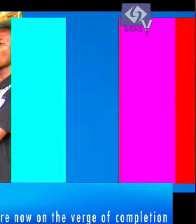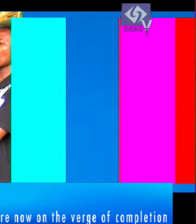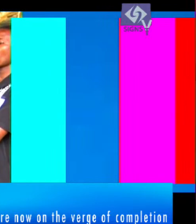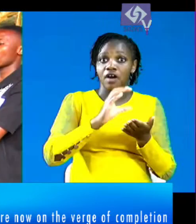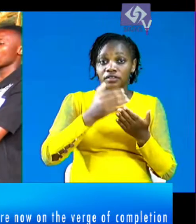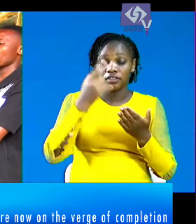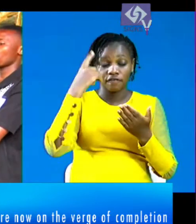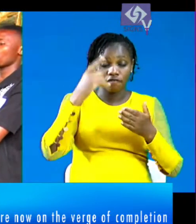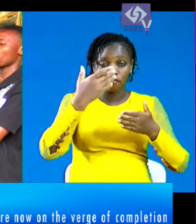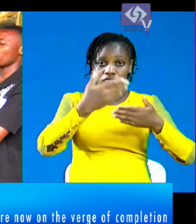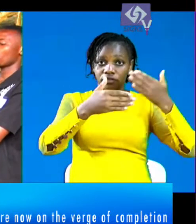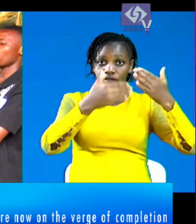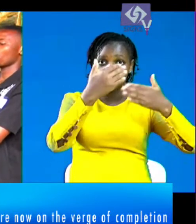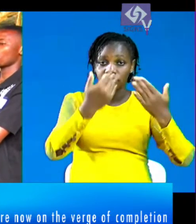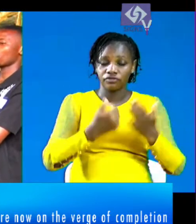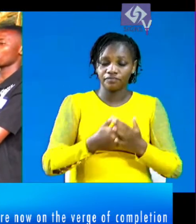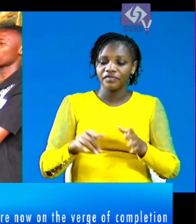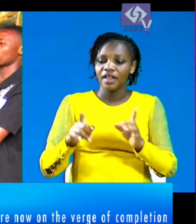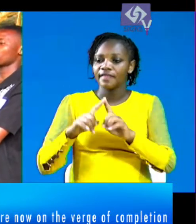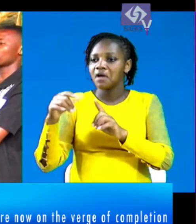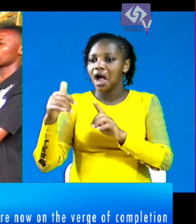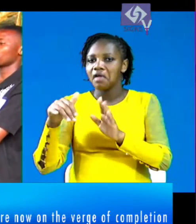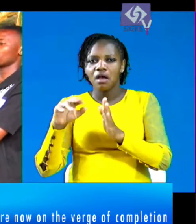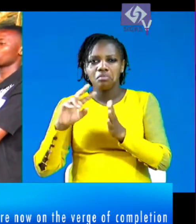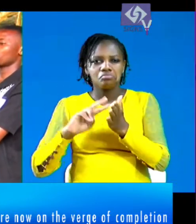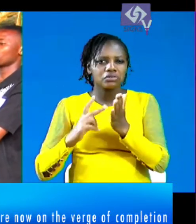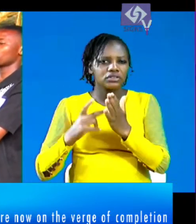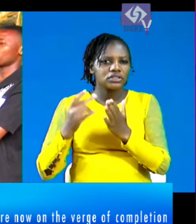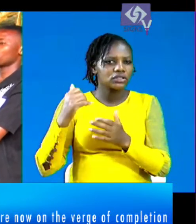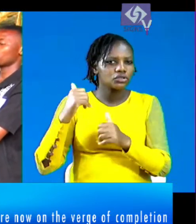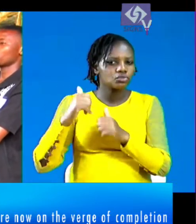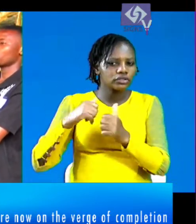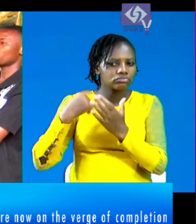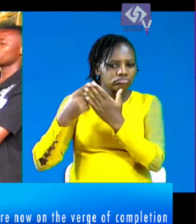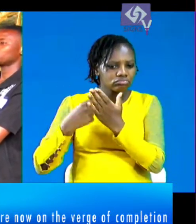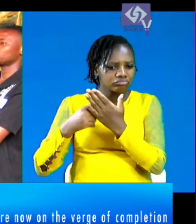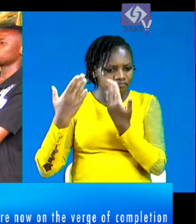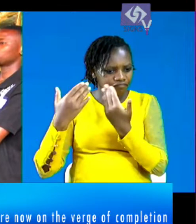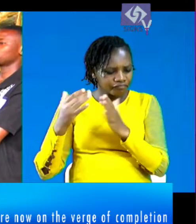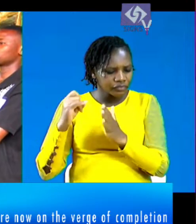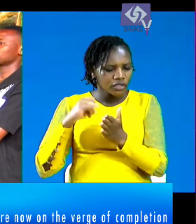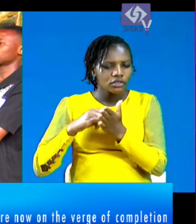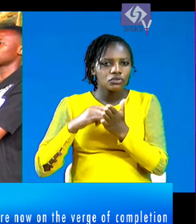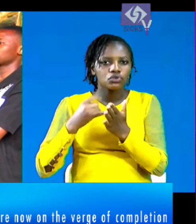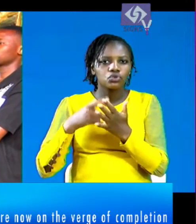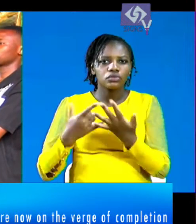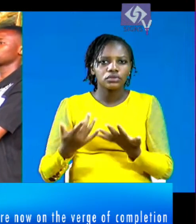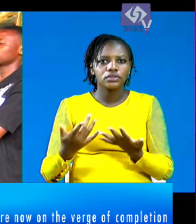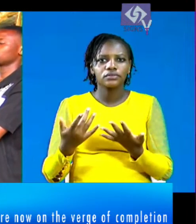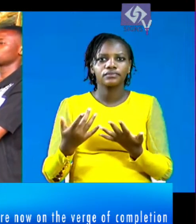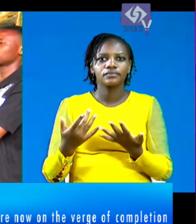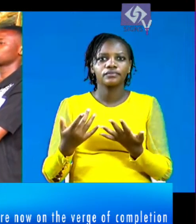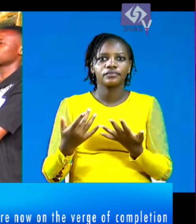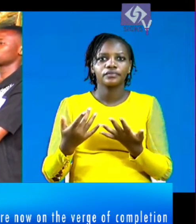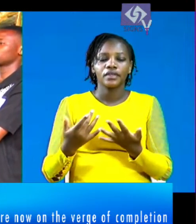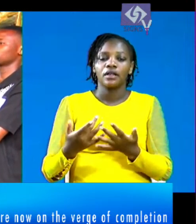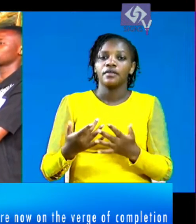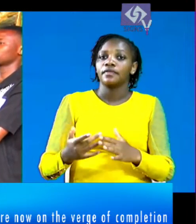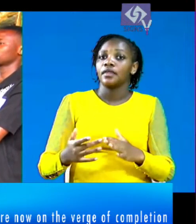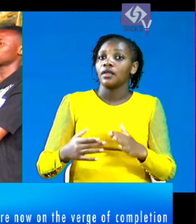completion. The other projects we've discussed is the Mapera affordable